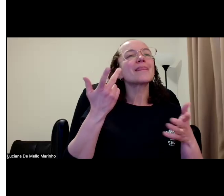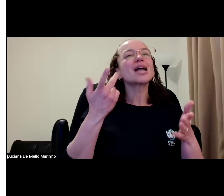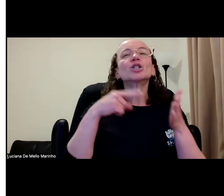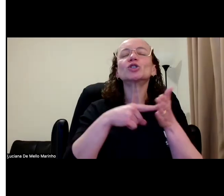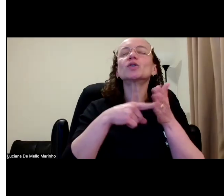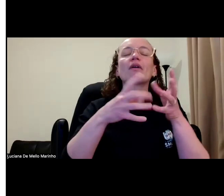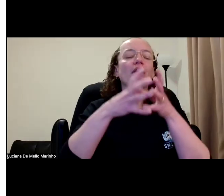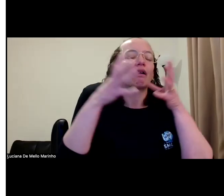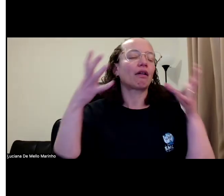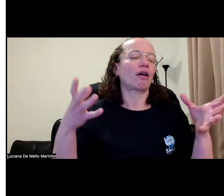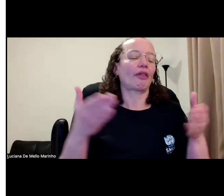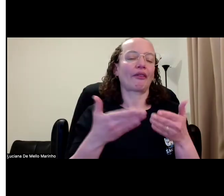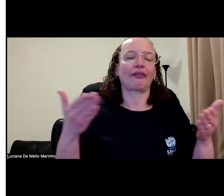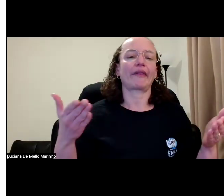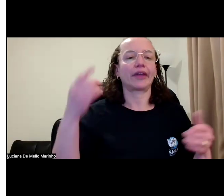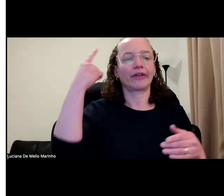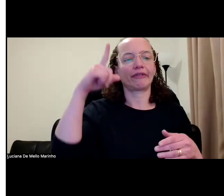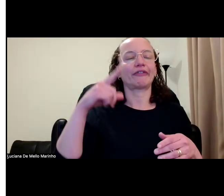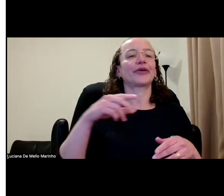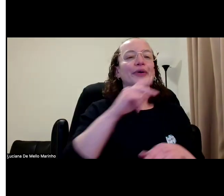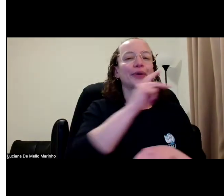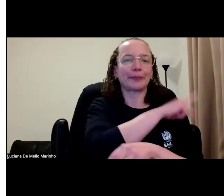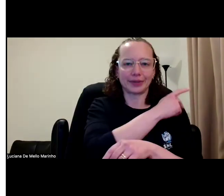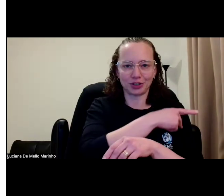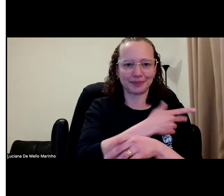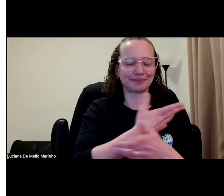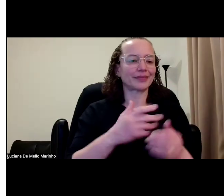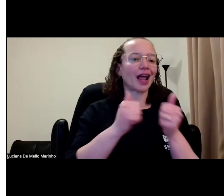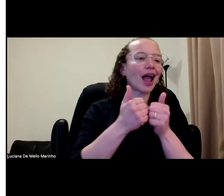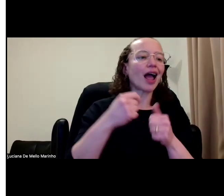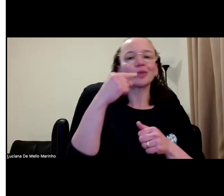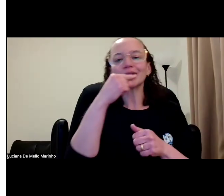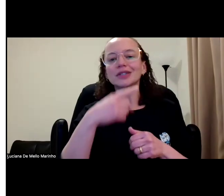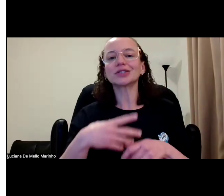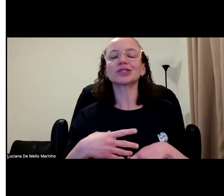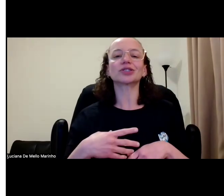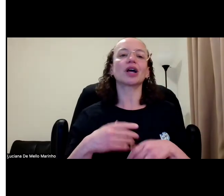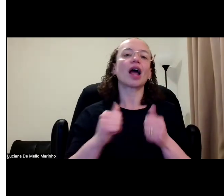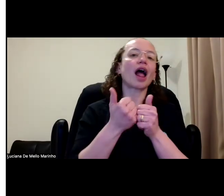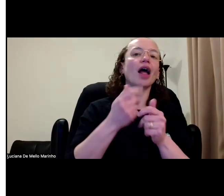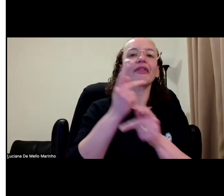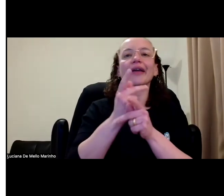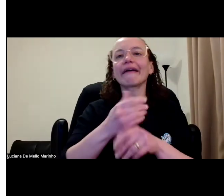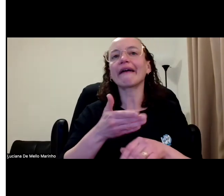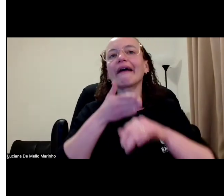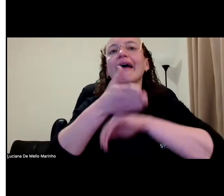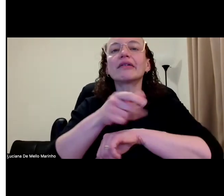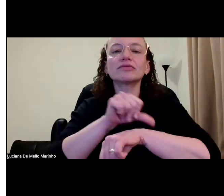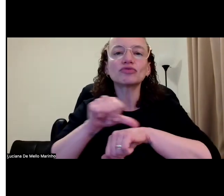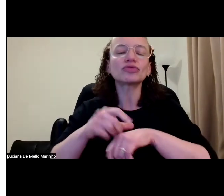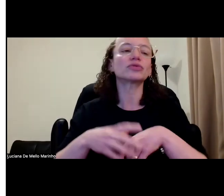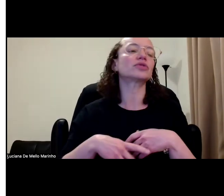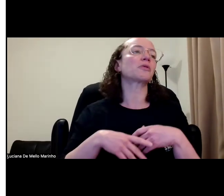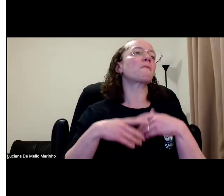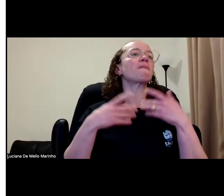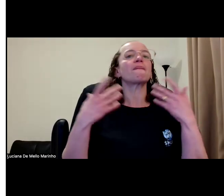with dentists, they're going to show a lot of things for the patient. How to brush your teeth, how